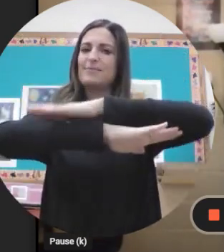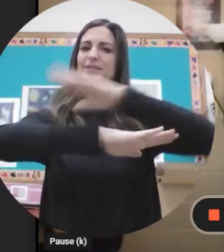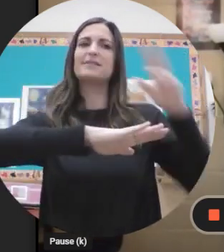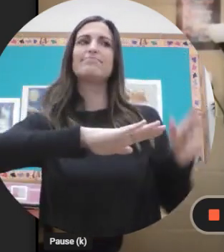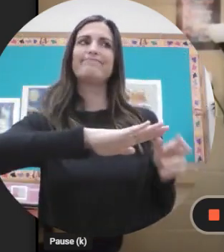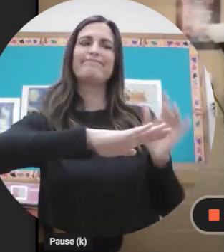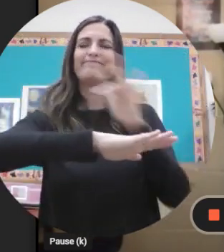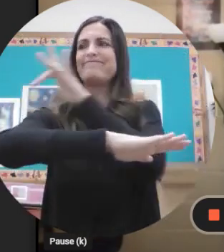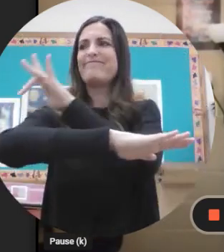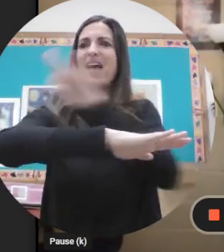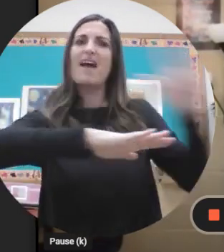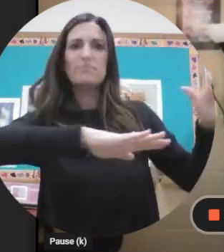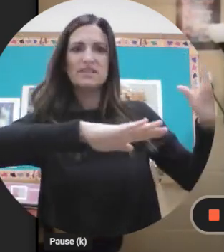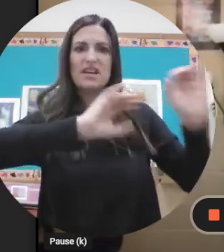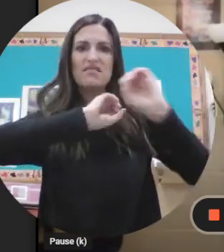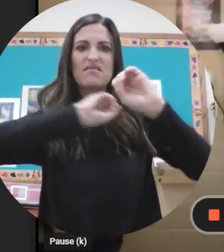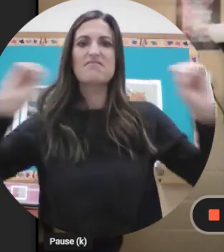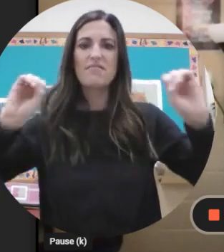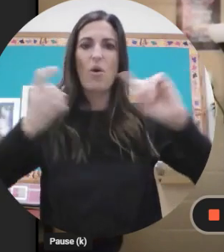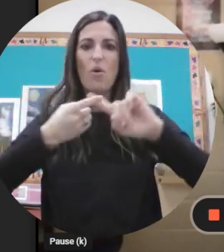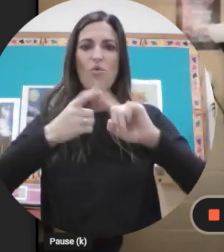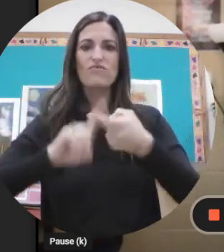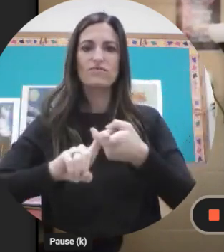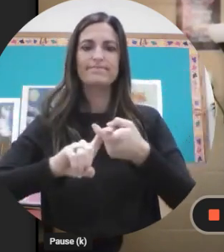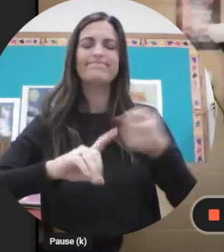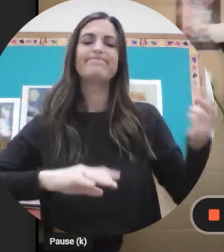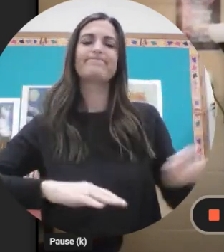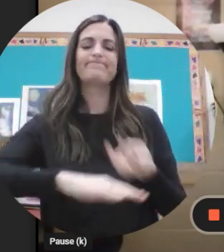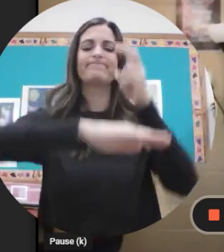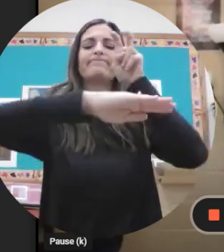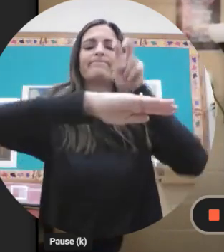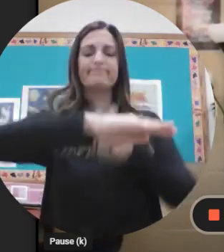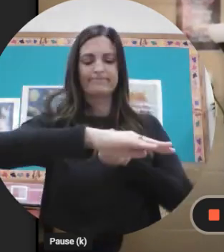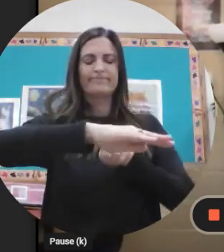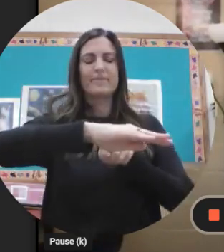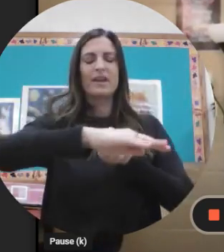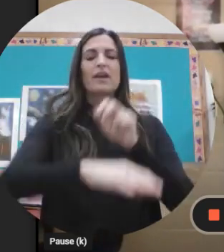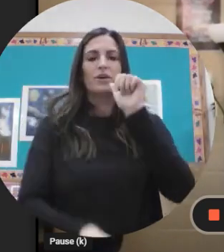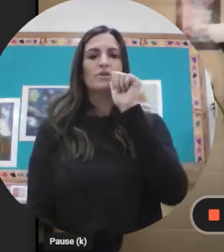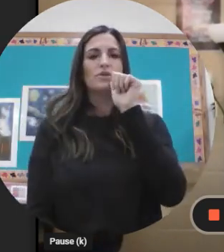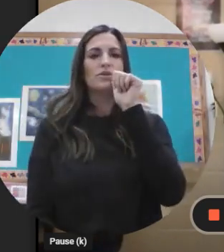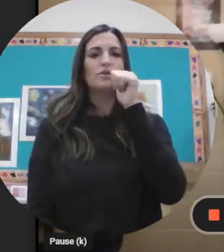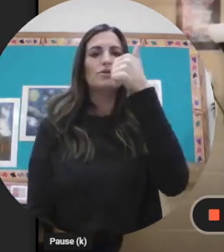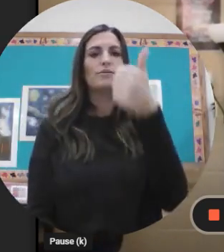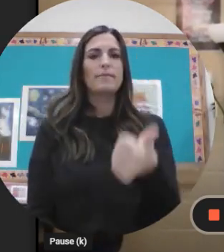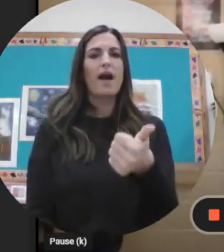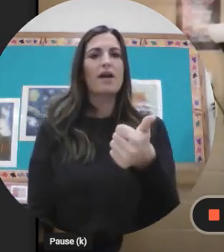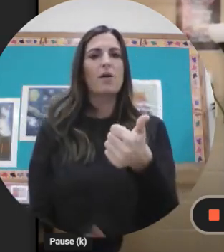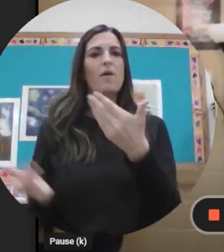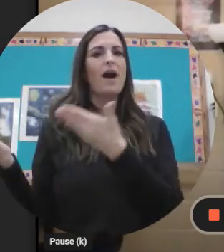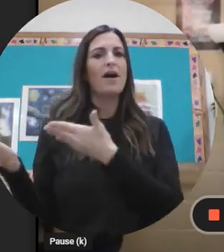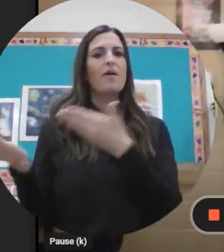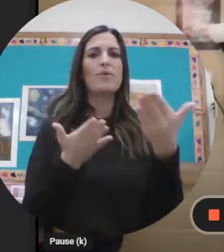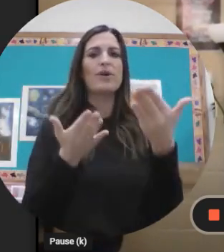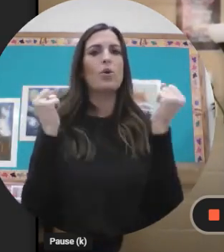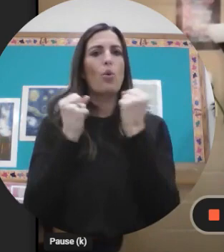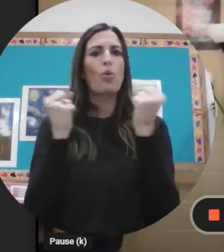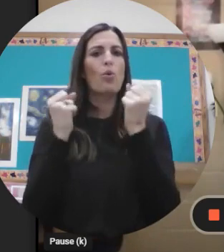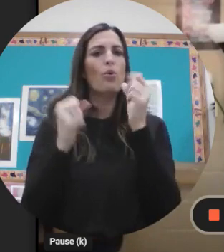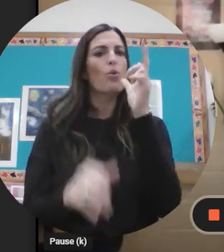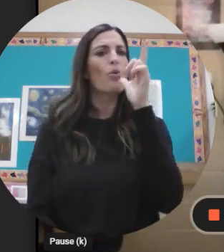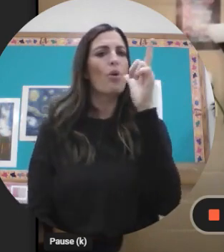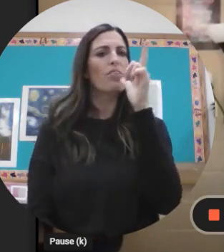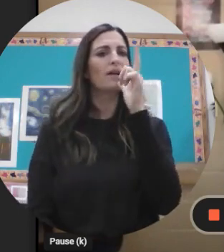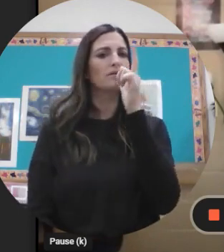one else. The first day is the hardest. I'll bring my own lunch tomorrow, then I can sit with someone faster.